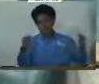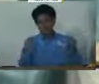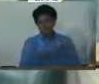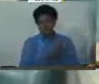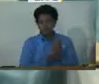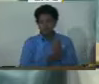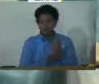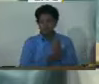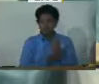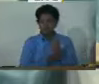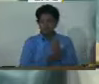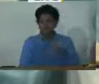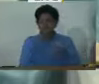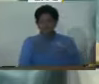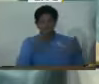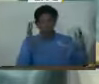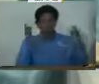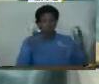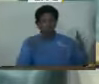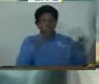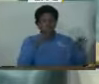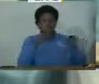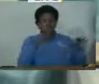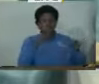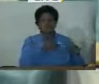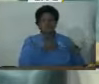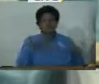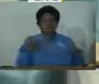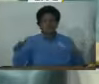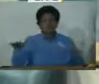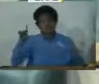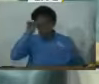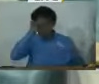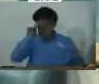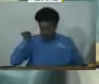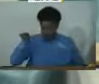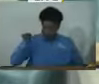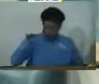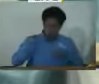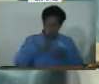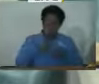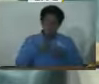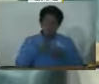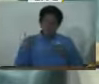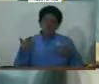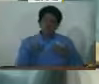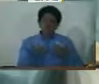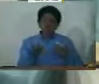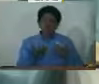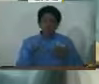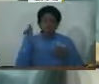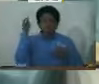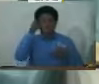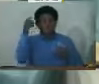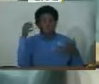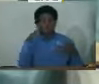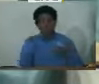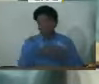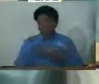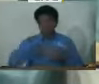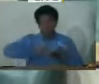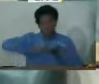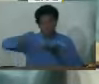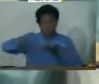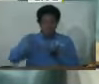Madam Speaker, you have outlined that the member in question is now separate from the government caucus and has